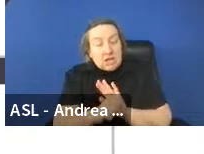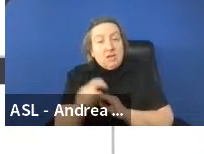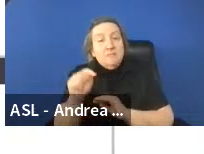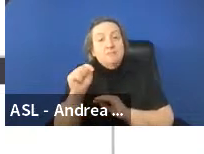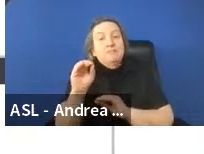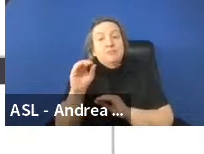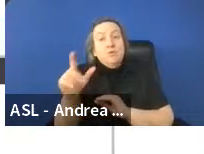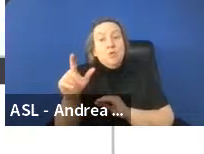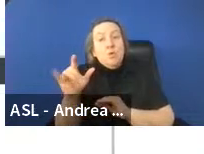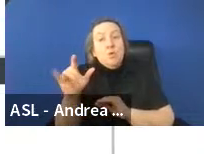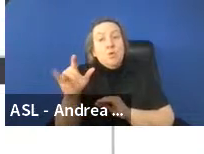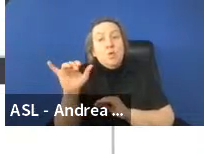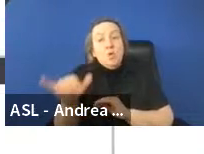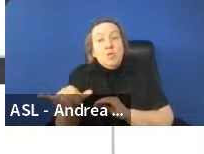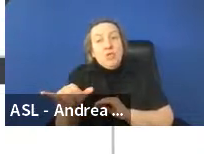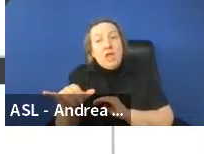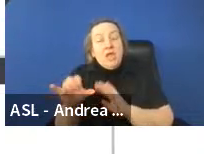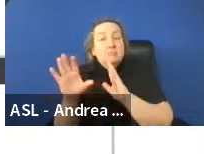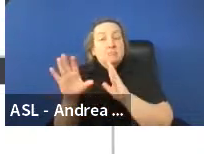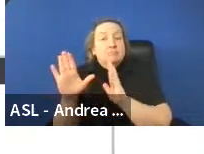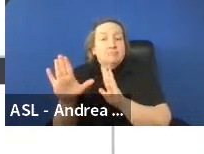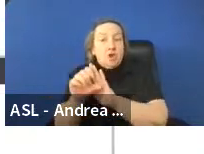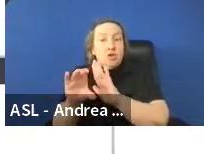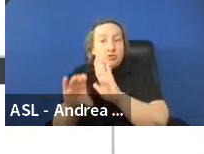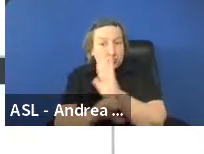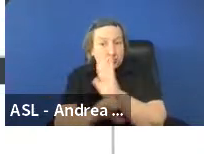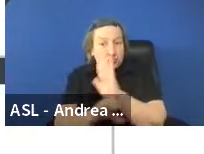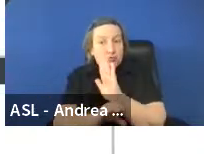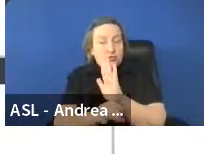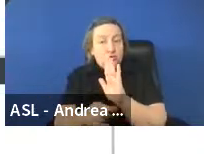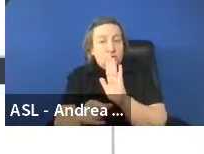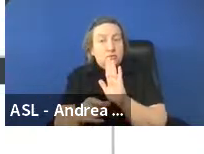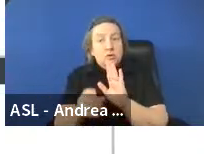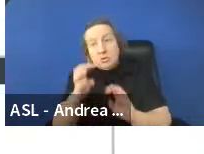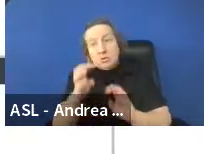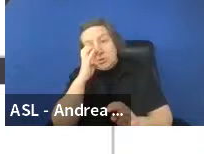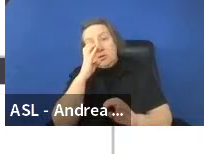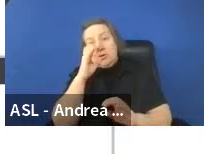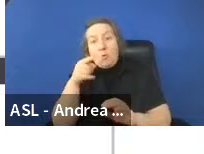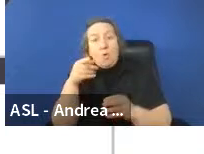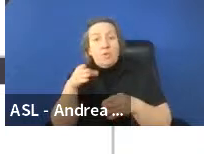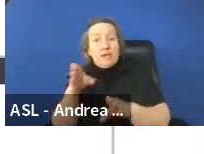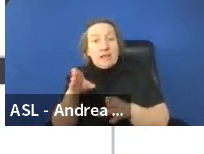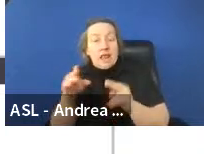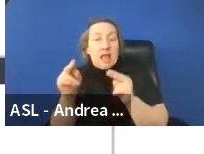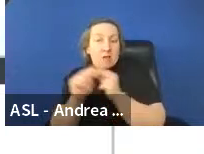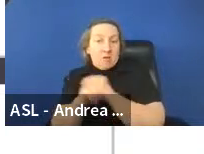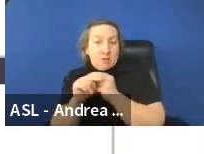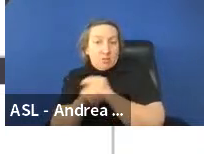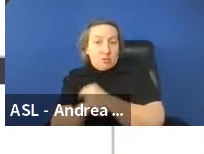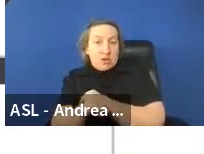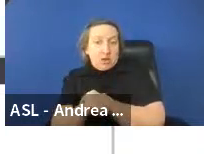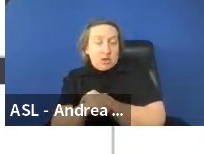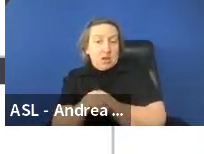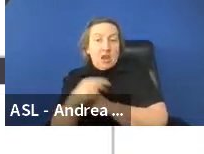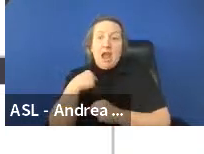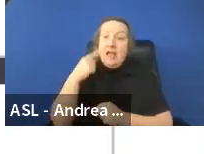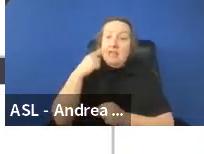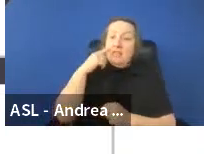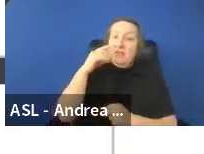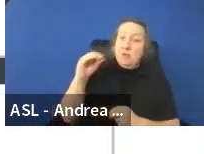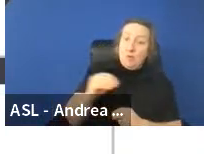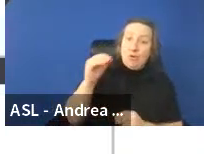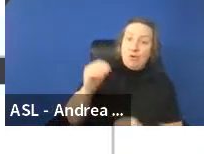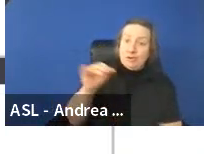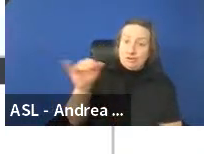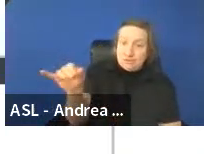is constitutionally restricted to highways. I believe that's the case in Oregon as